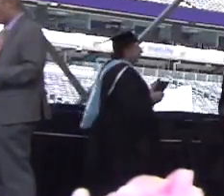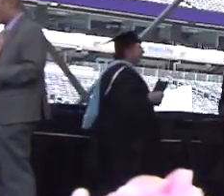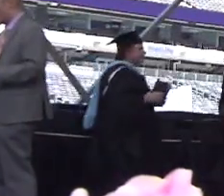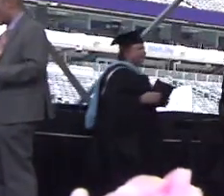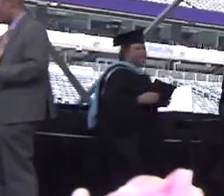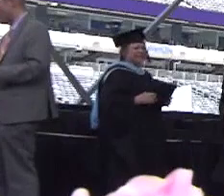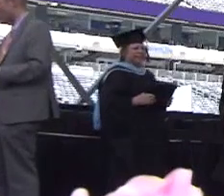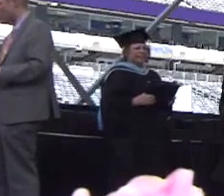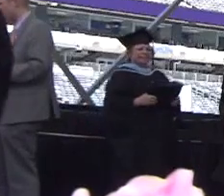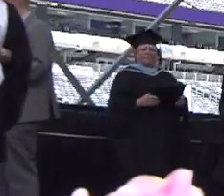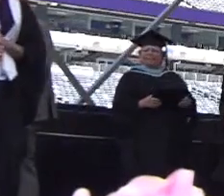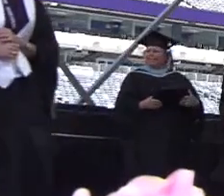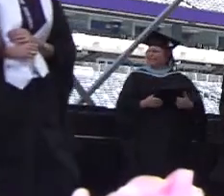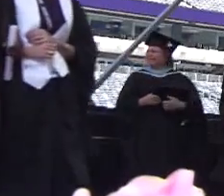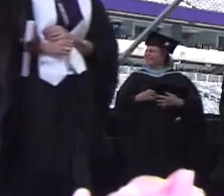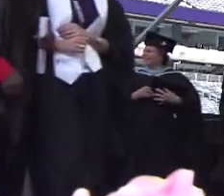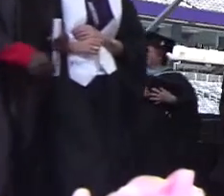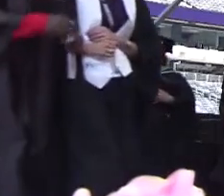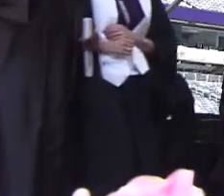Alfonso Harrell.